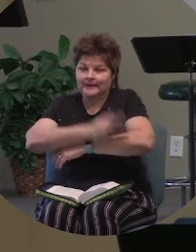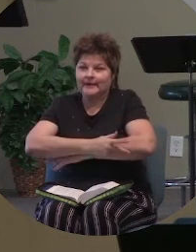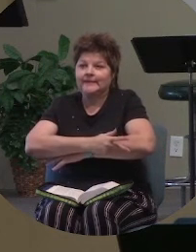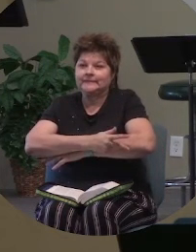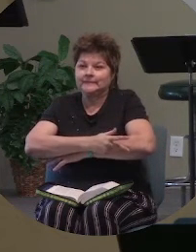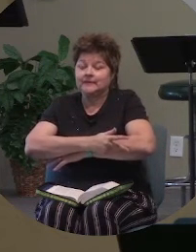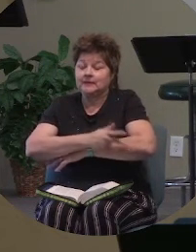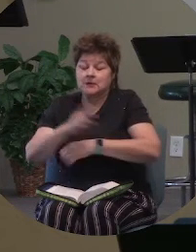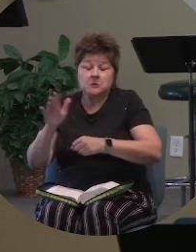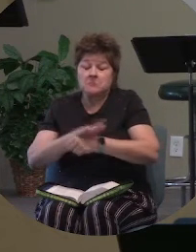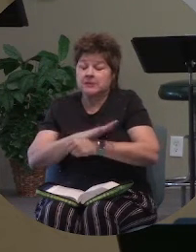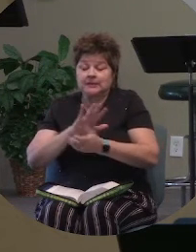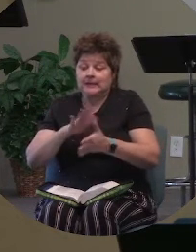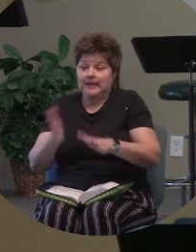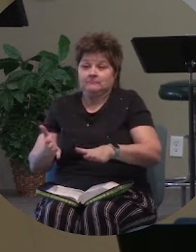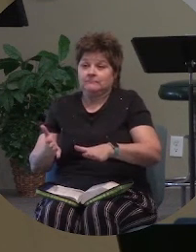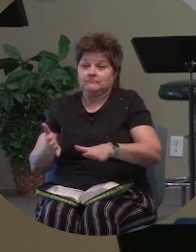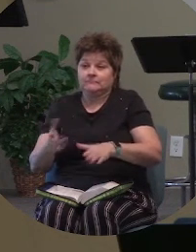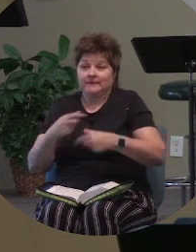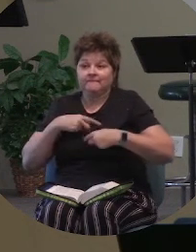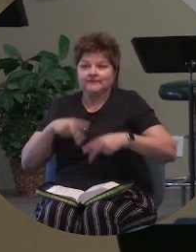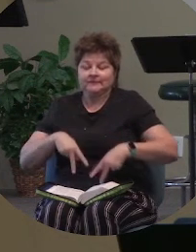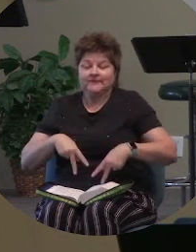fully dead, physically.